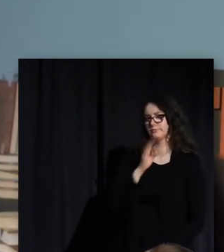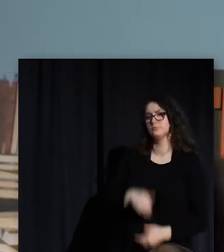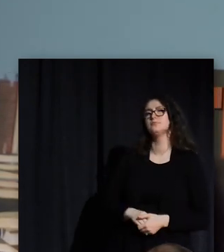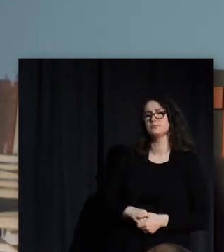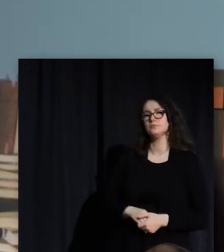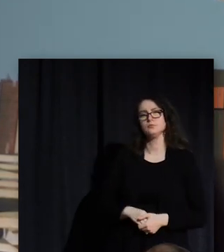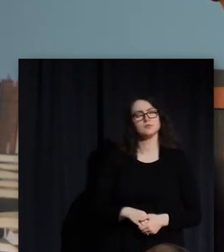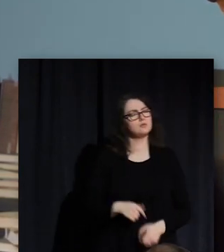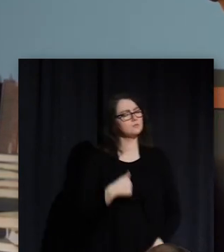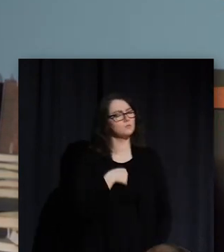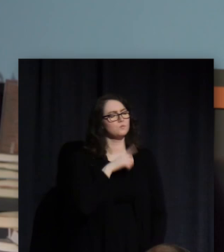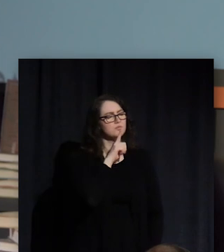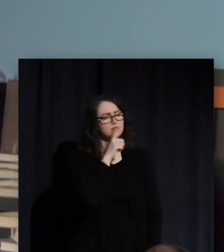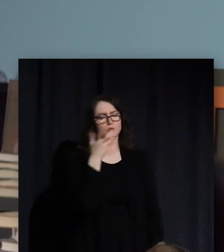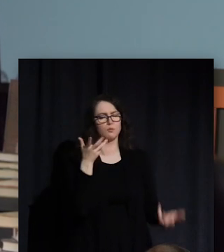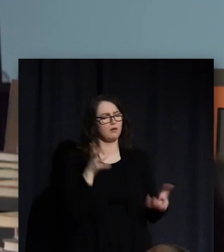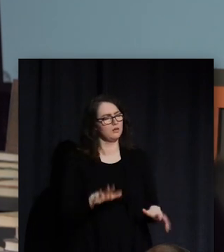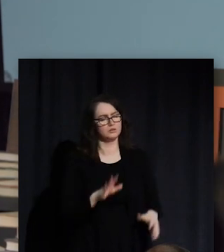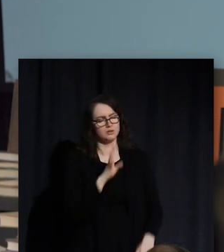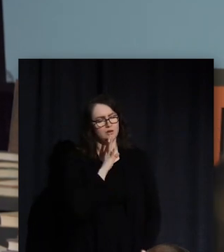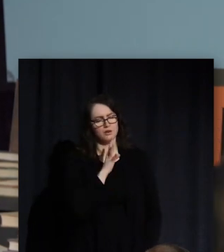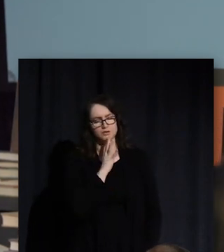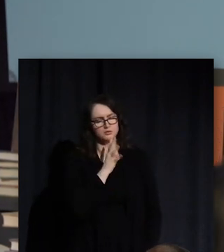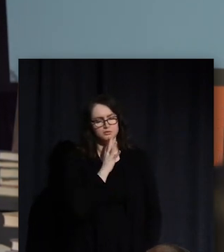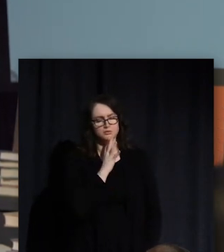I really don't want to.